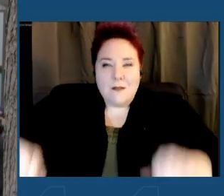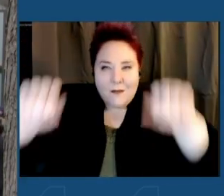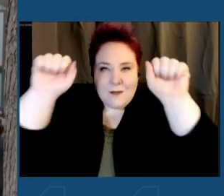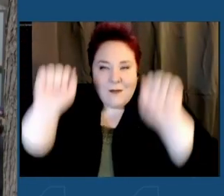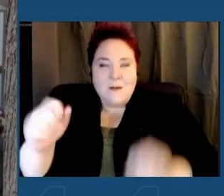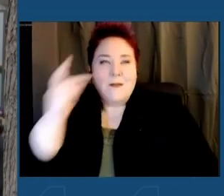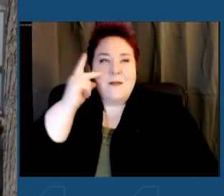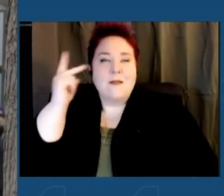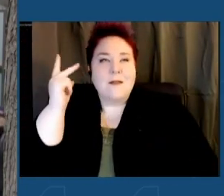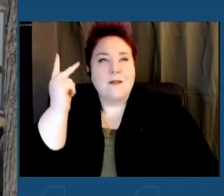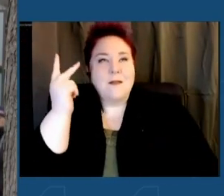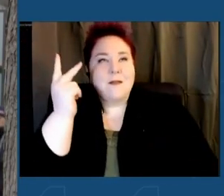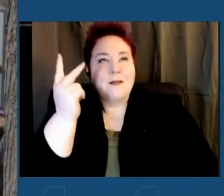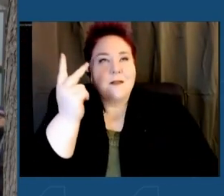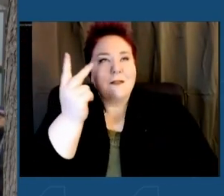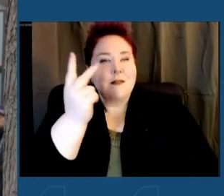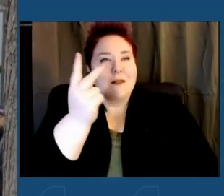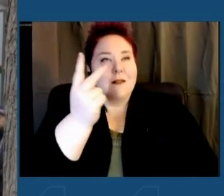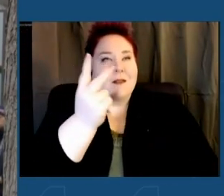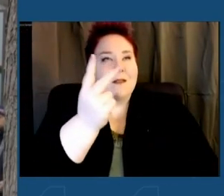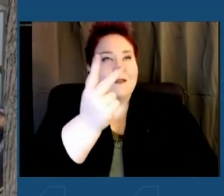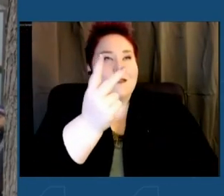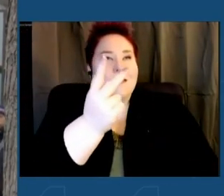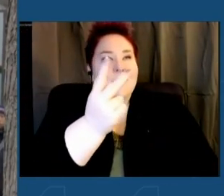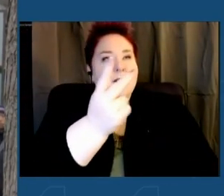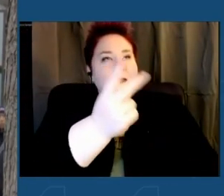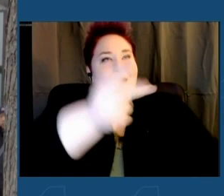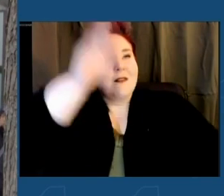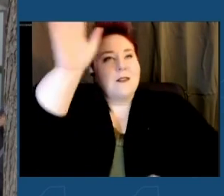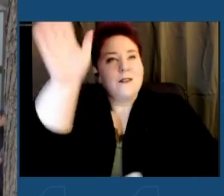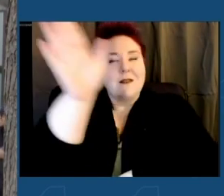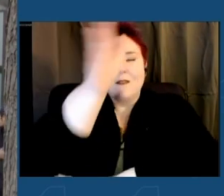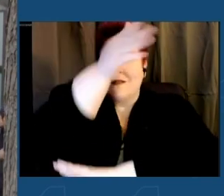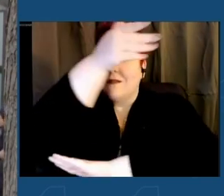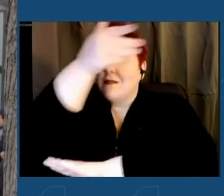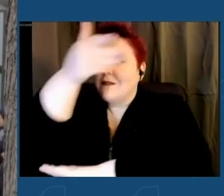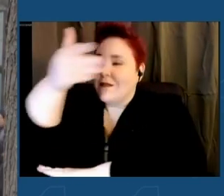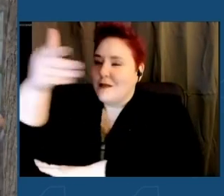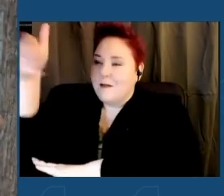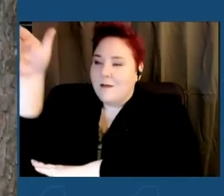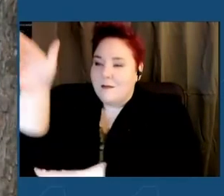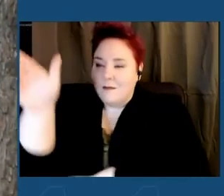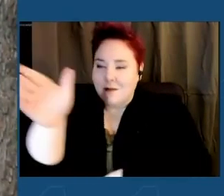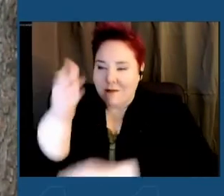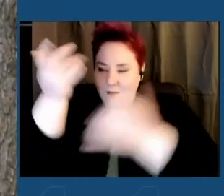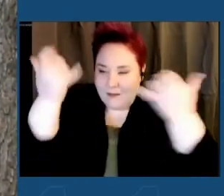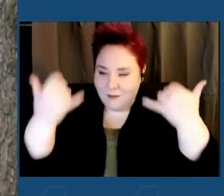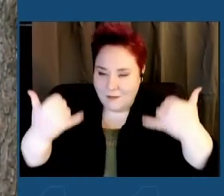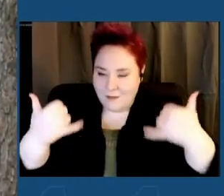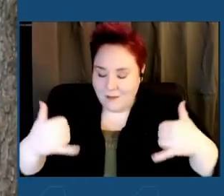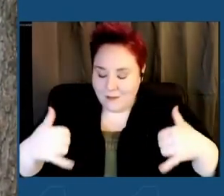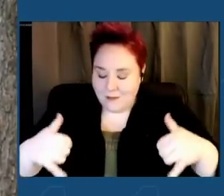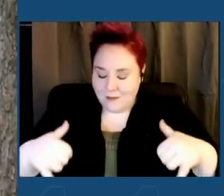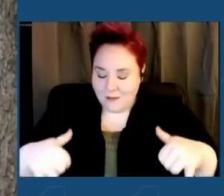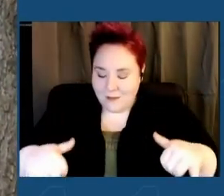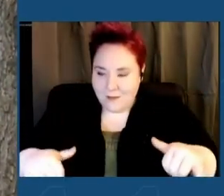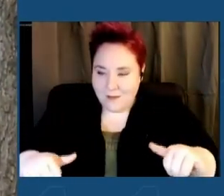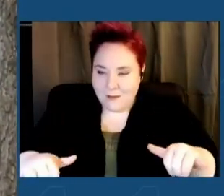through the night that our flag was still